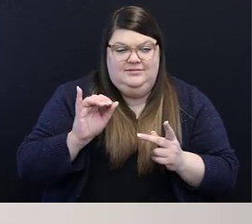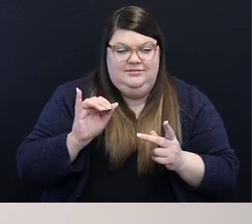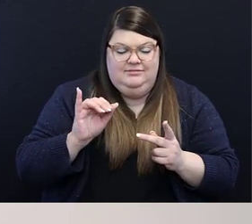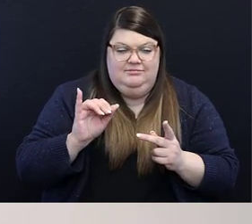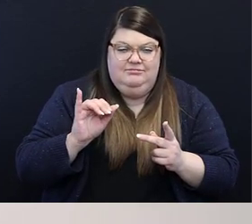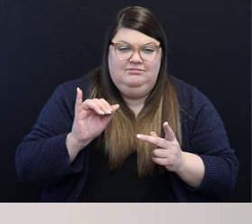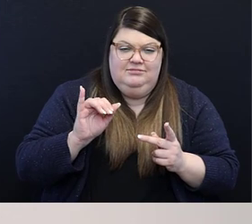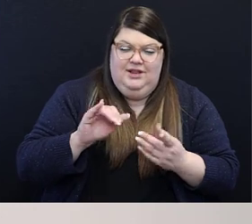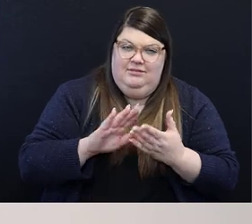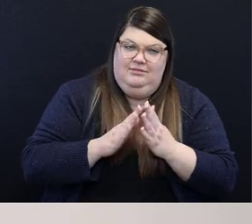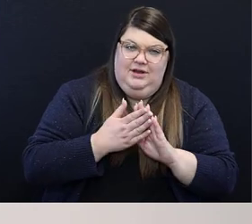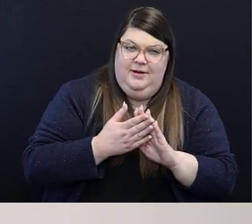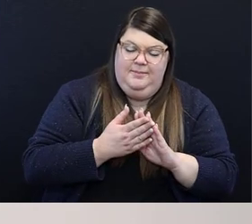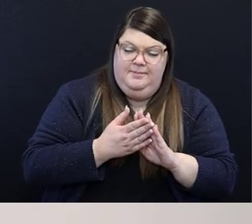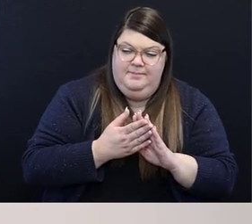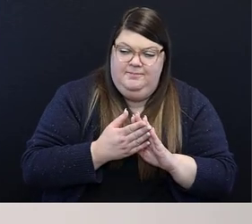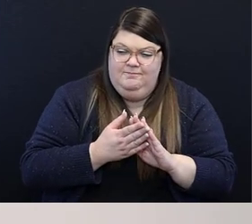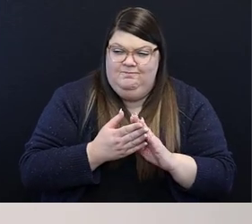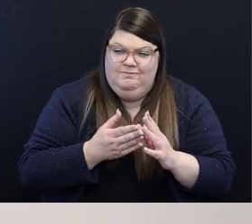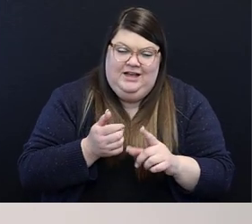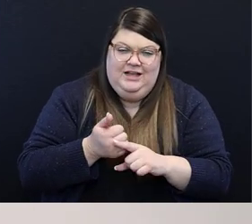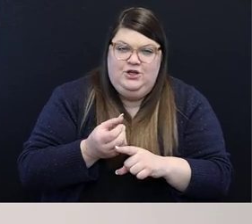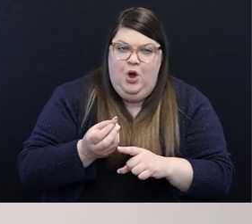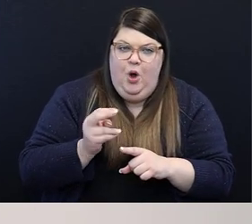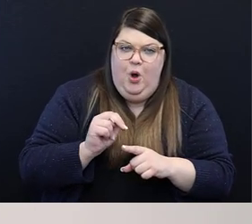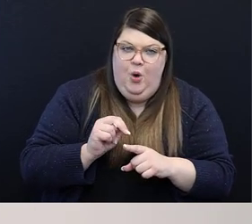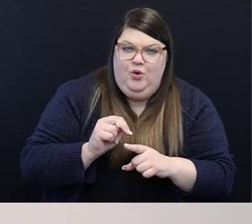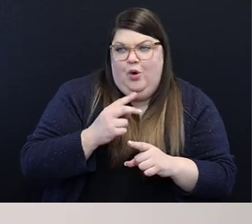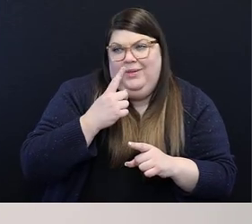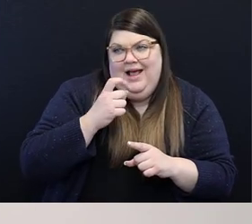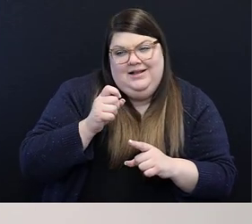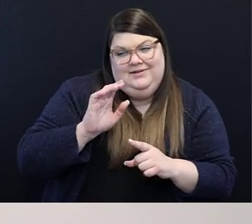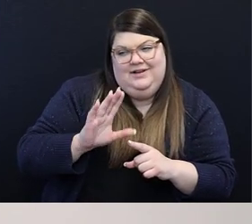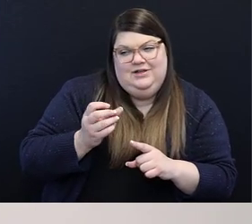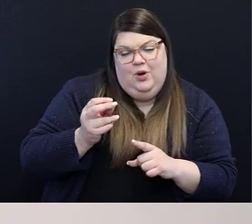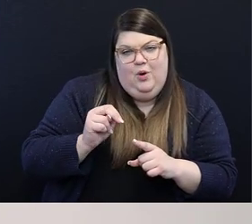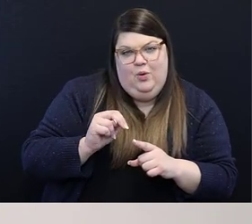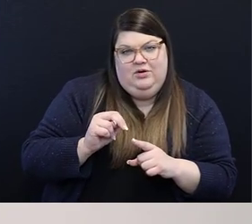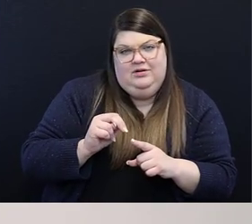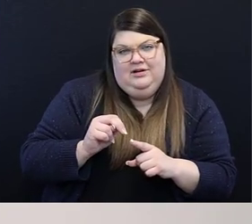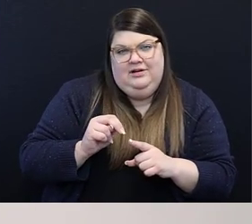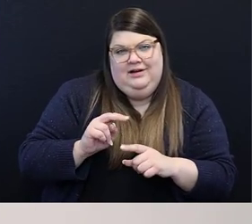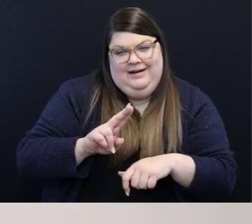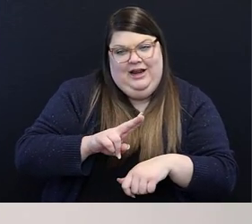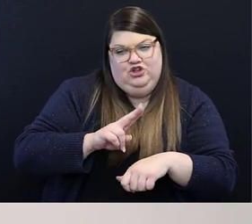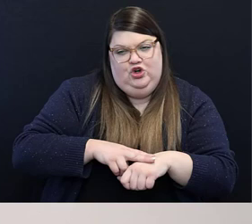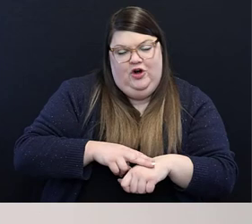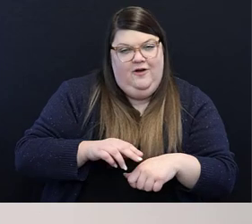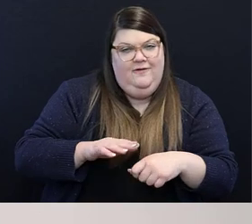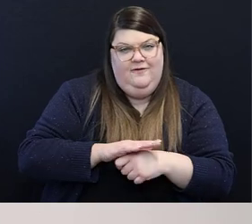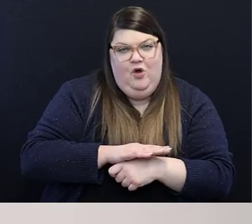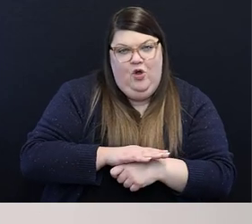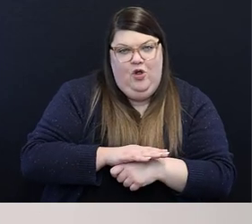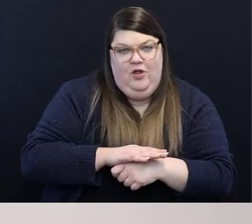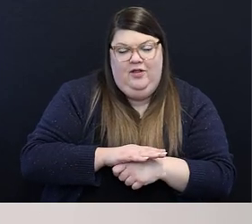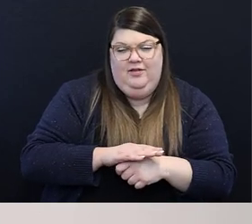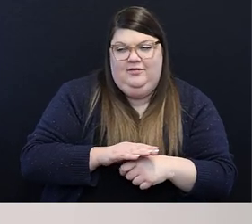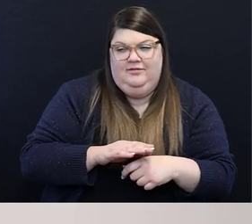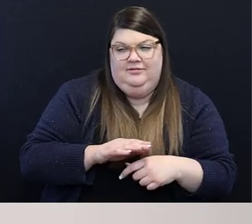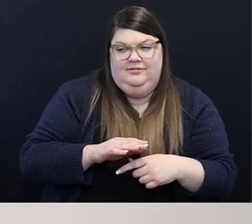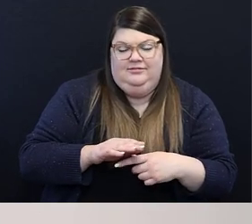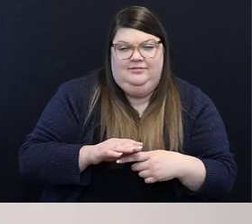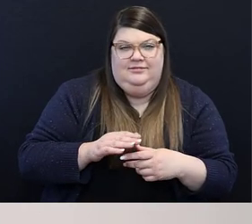know, it becomes in its own nature, because of its own nature, a full placement of history,